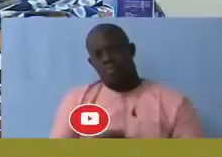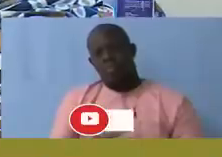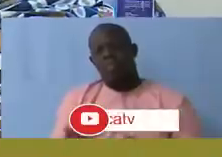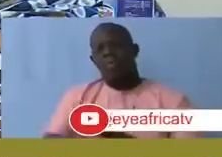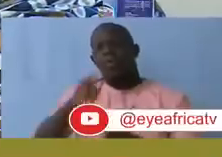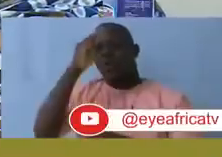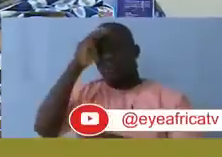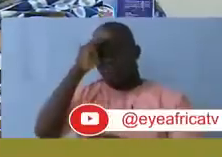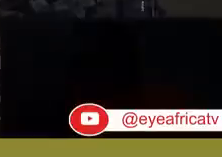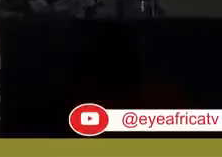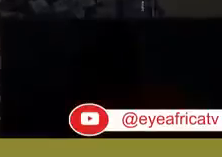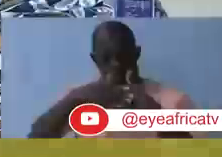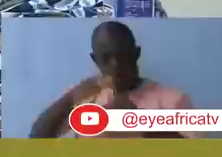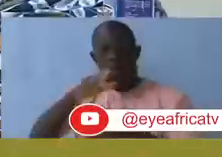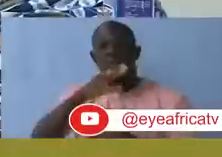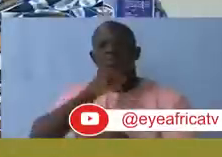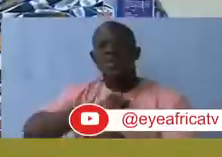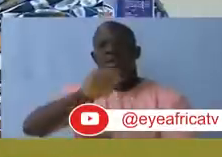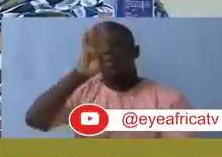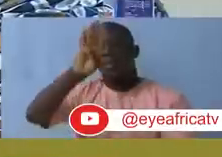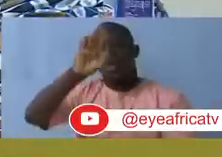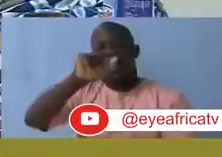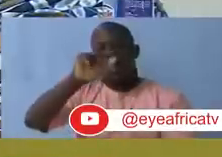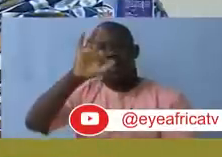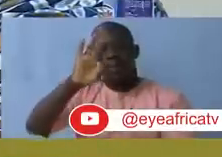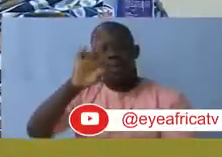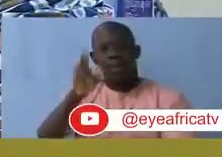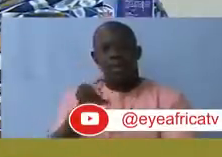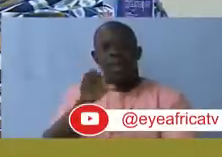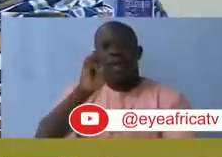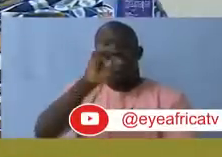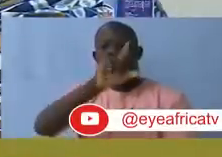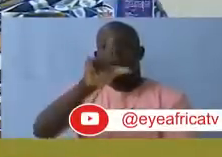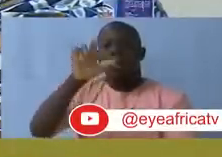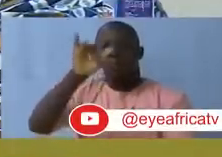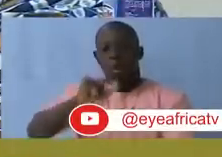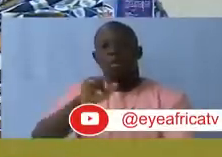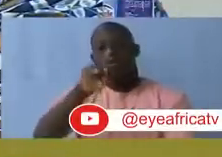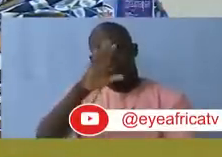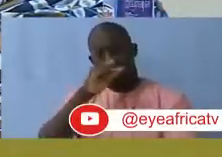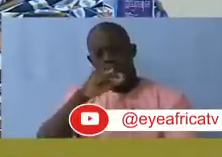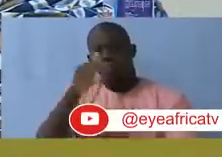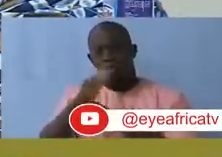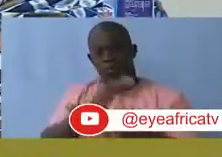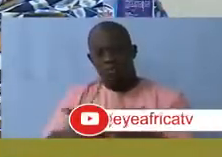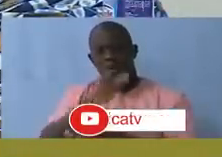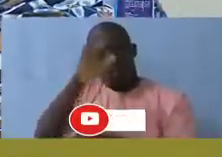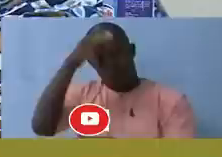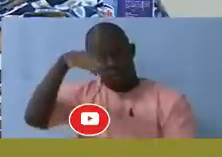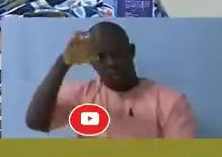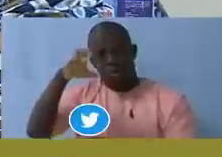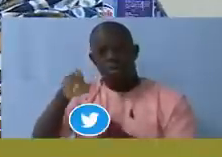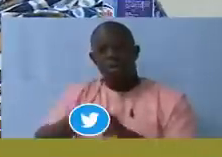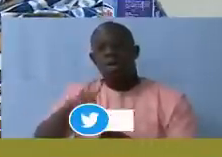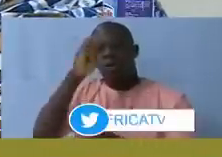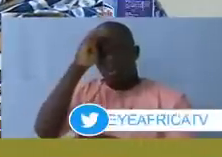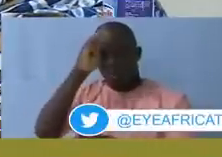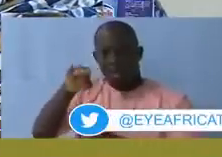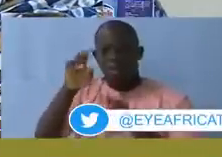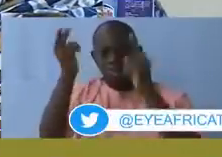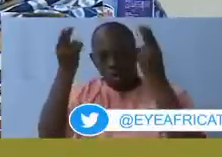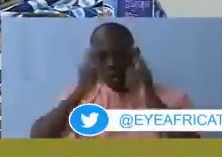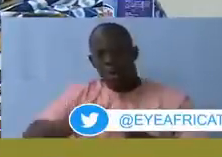Very much, Mr. Batchilly, for testifying before the commission. Thank you, lead counsel. Thank you,